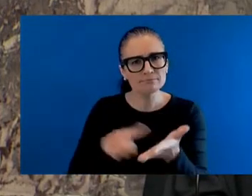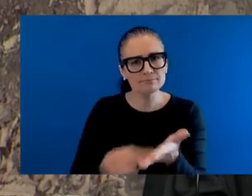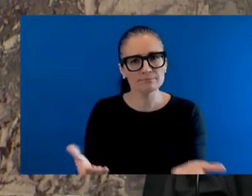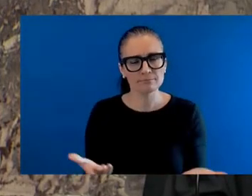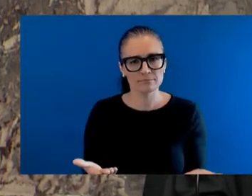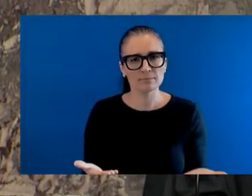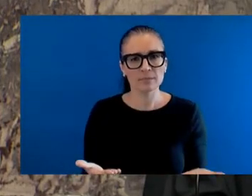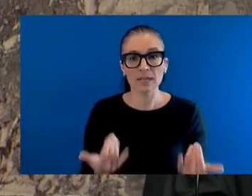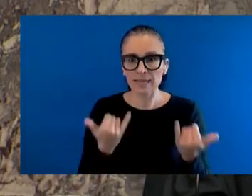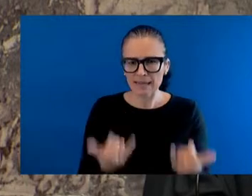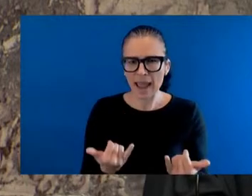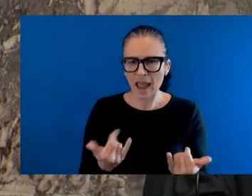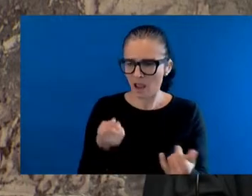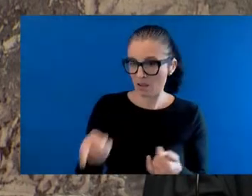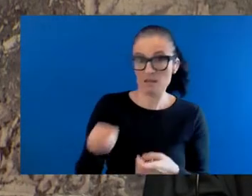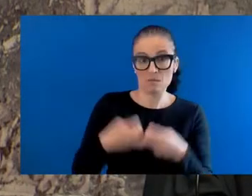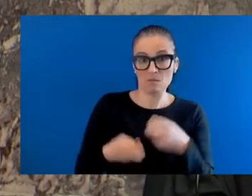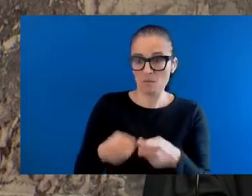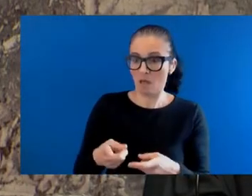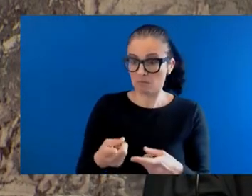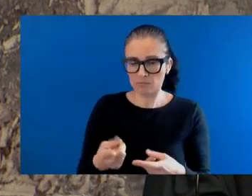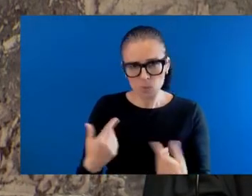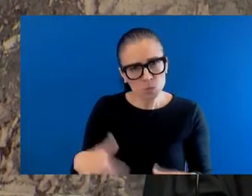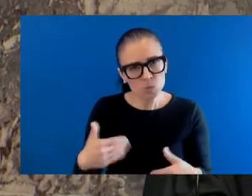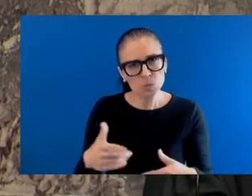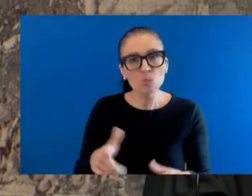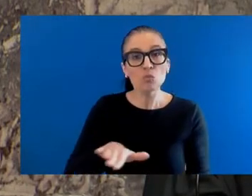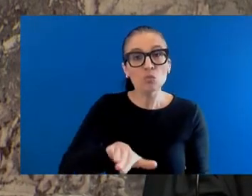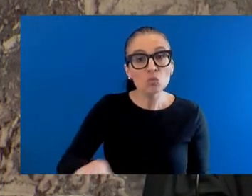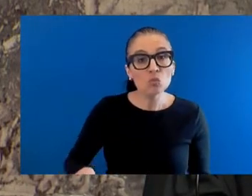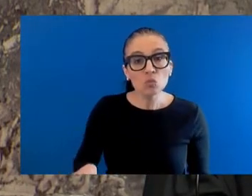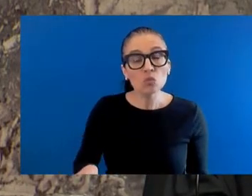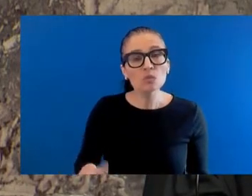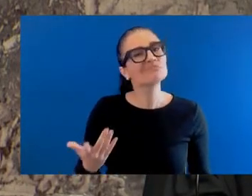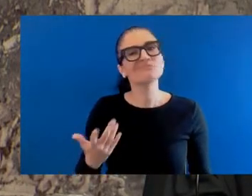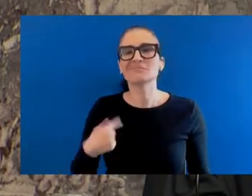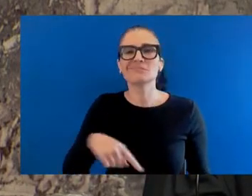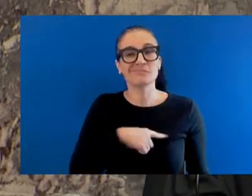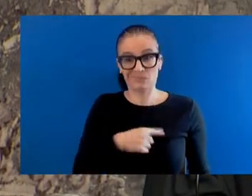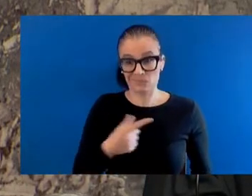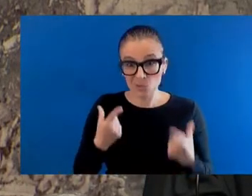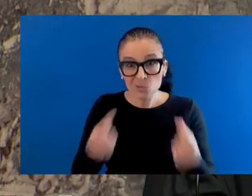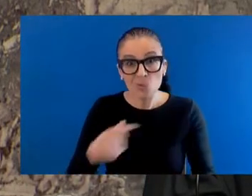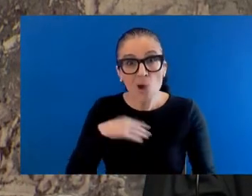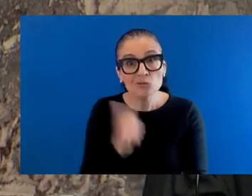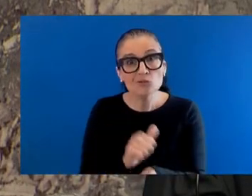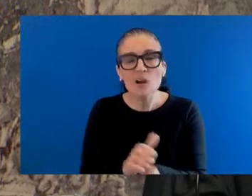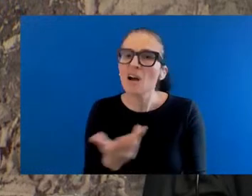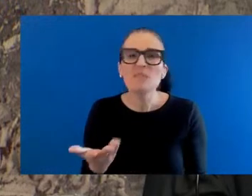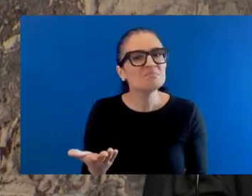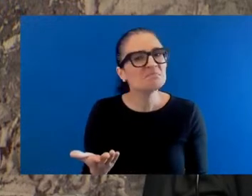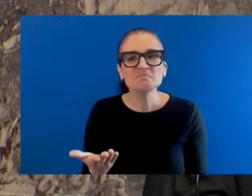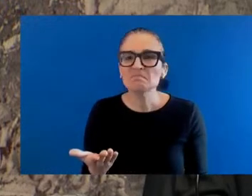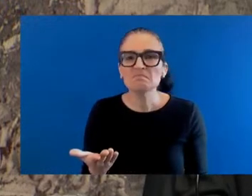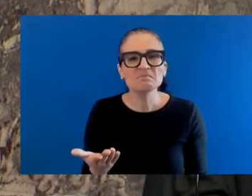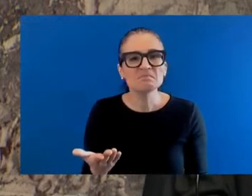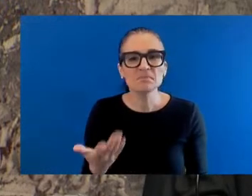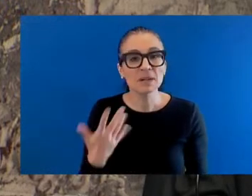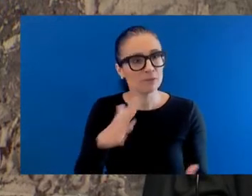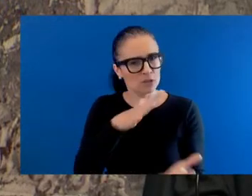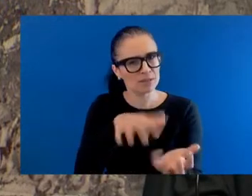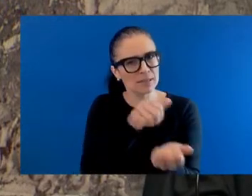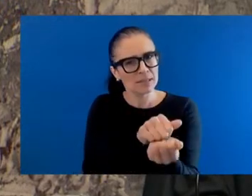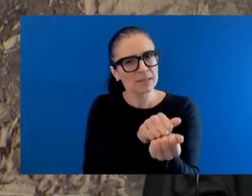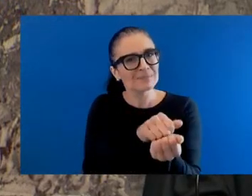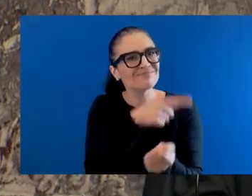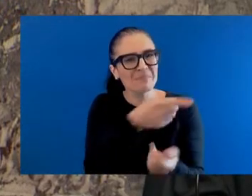to public accounts and has been voted down. The House leader has already said they will not support this, meaning